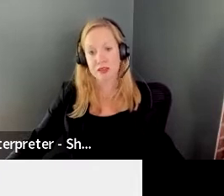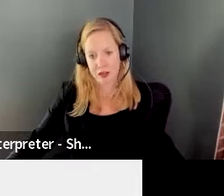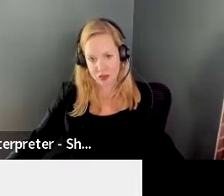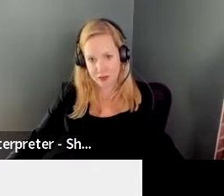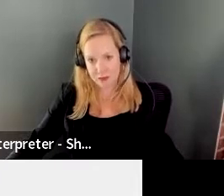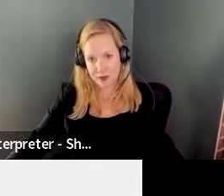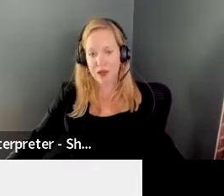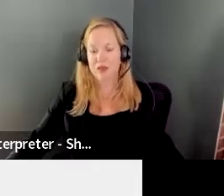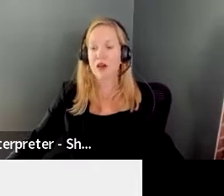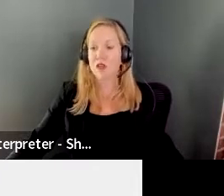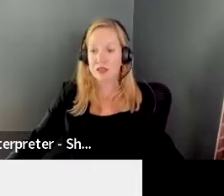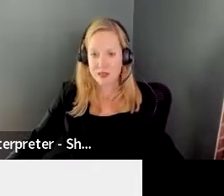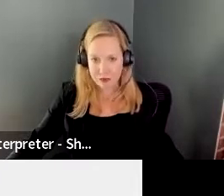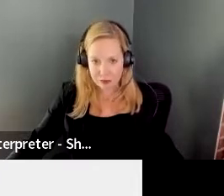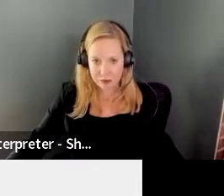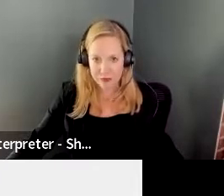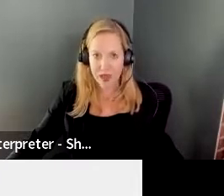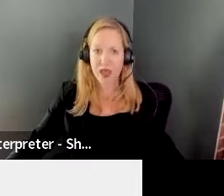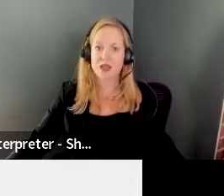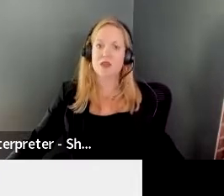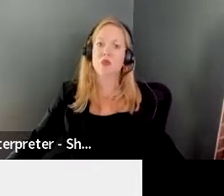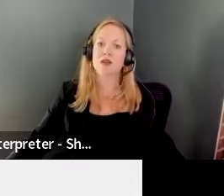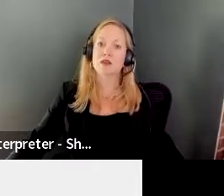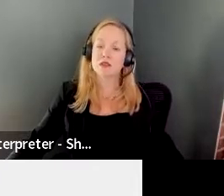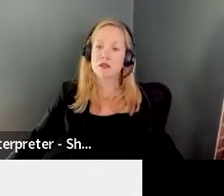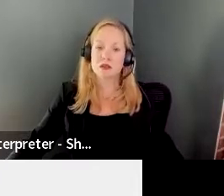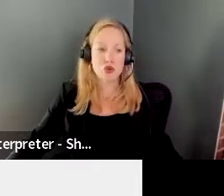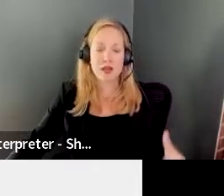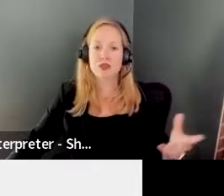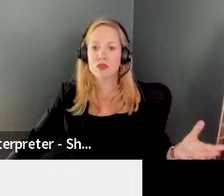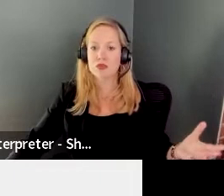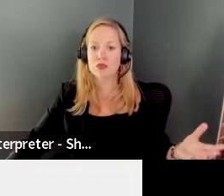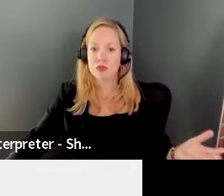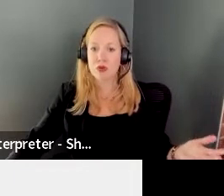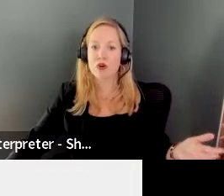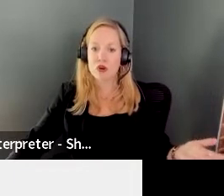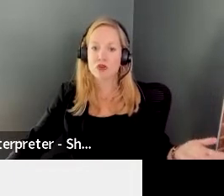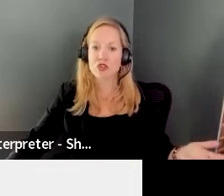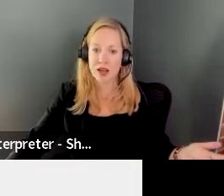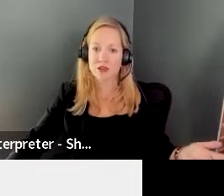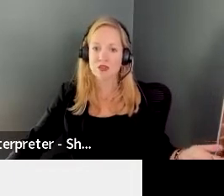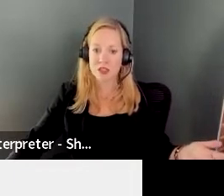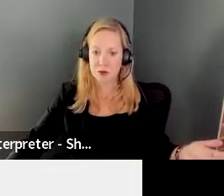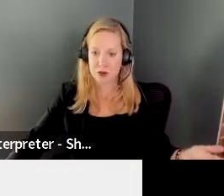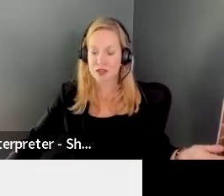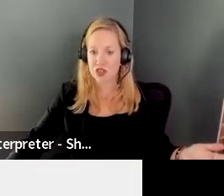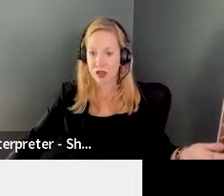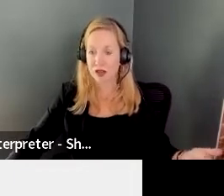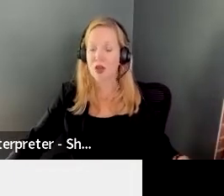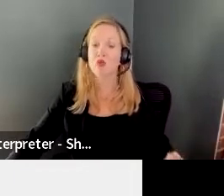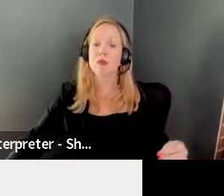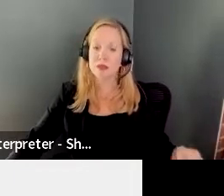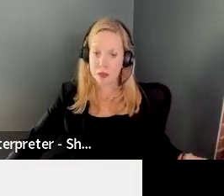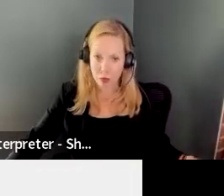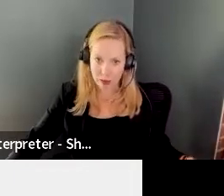real indication. The author is deaf and was trying to denote her childhood experience that she